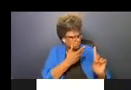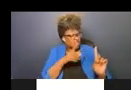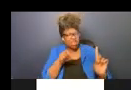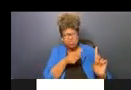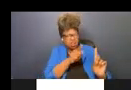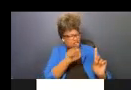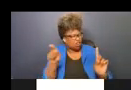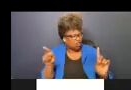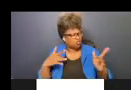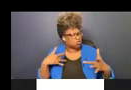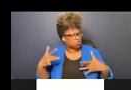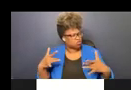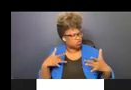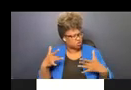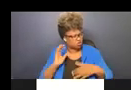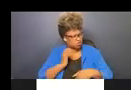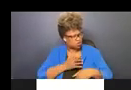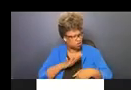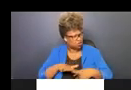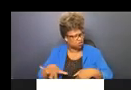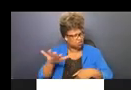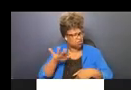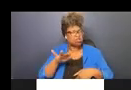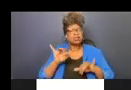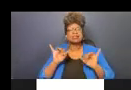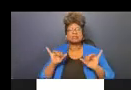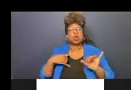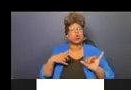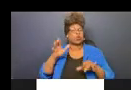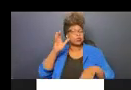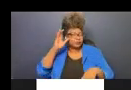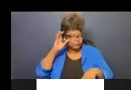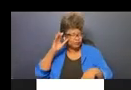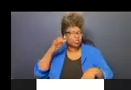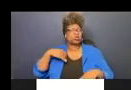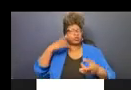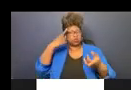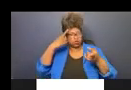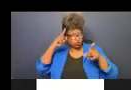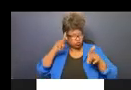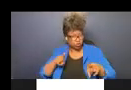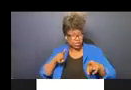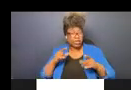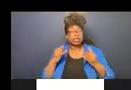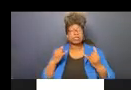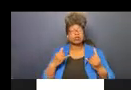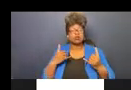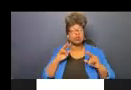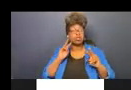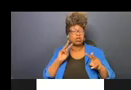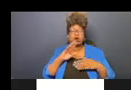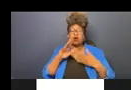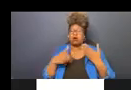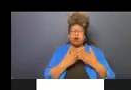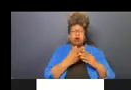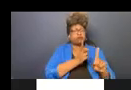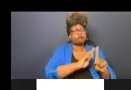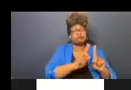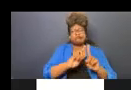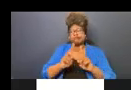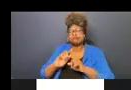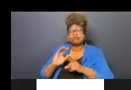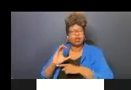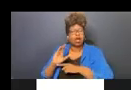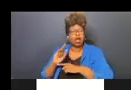And we heard that and we agree. And so we're also looking at all climate hazards. Now, we can't look at